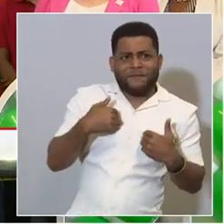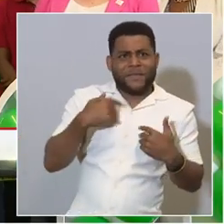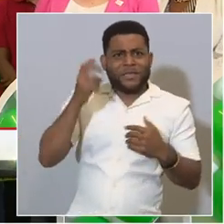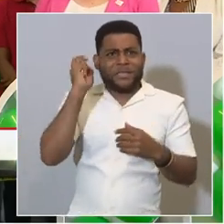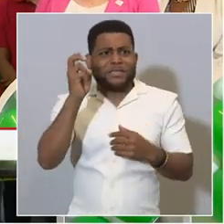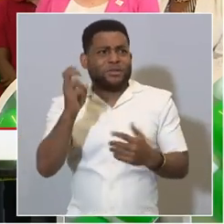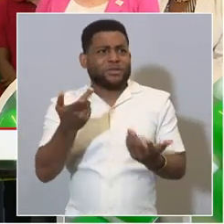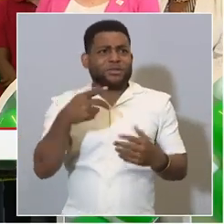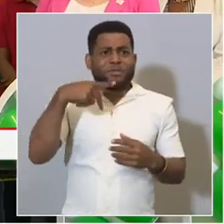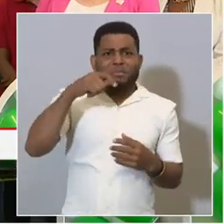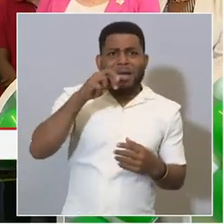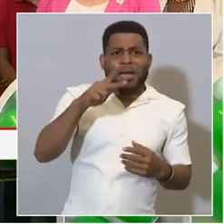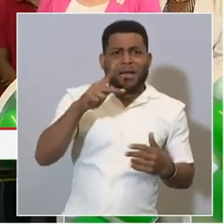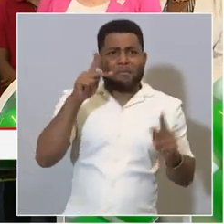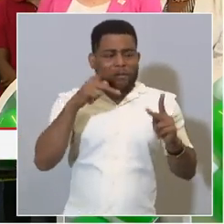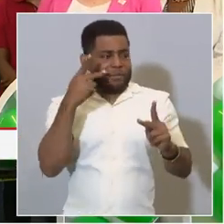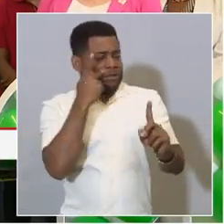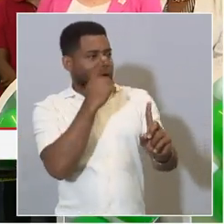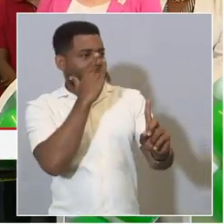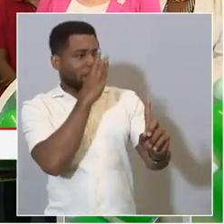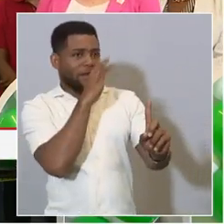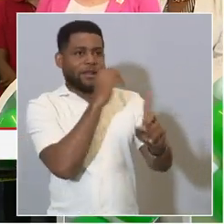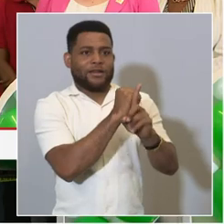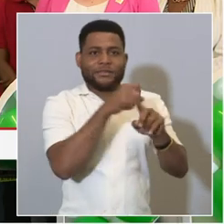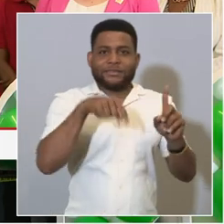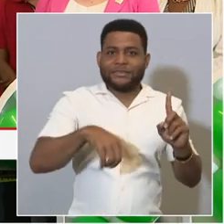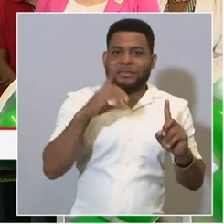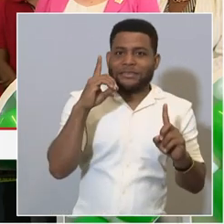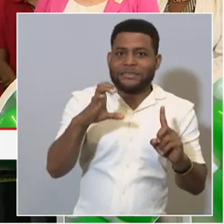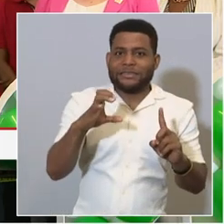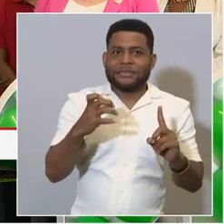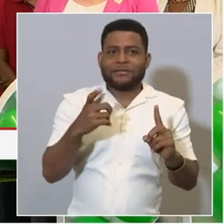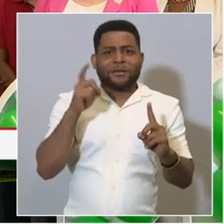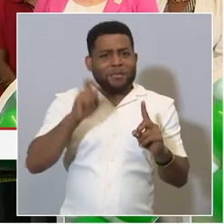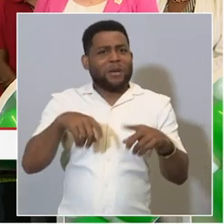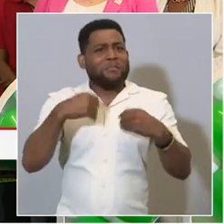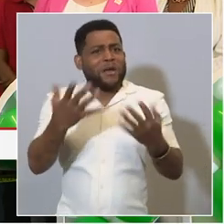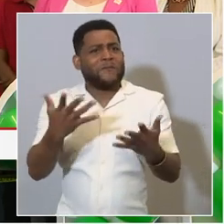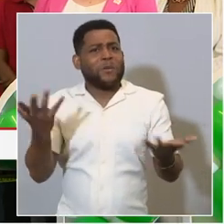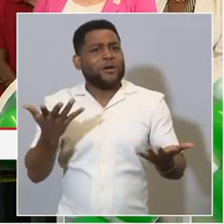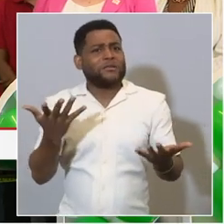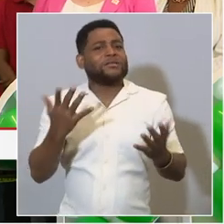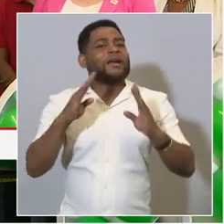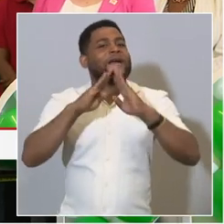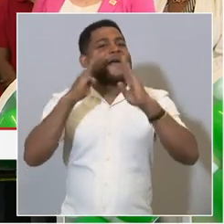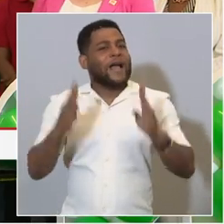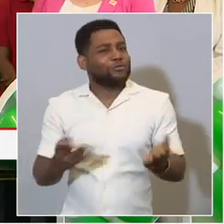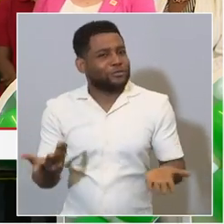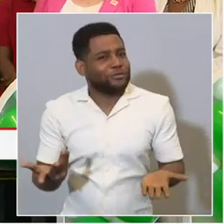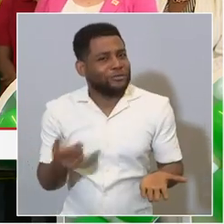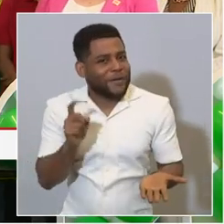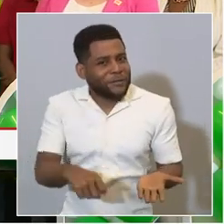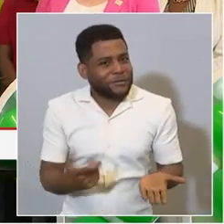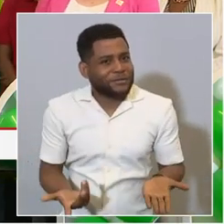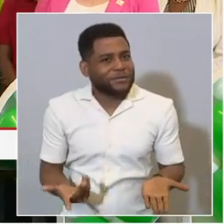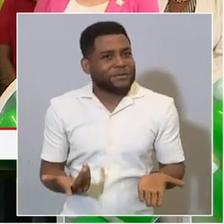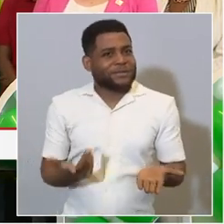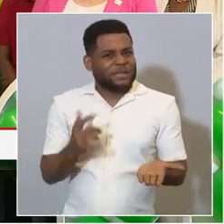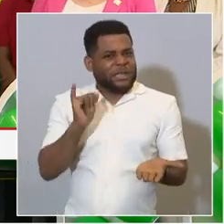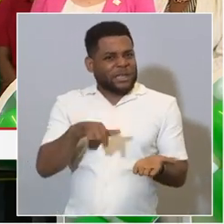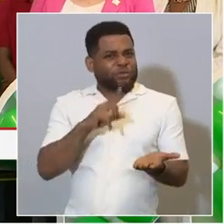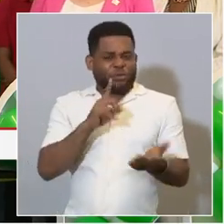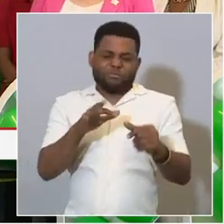them the product that they're looking for in terms of their home, then we're going to keep growing